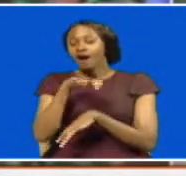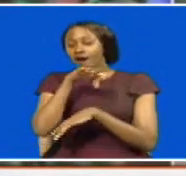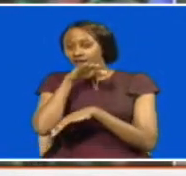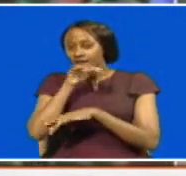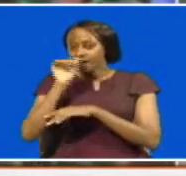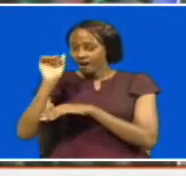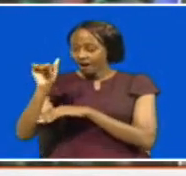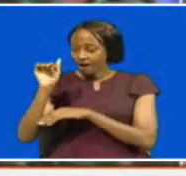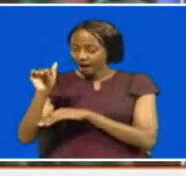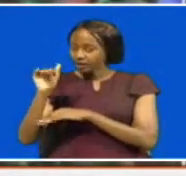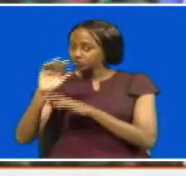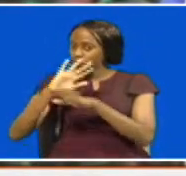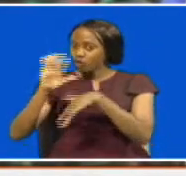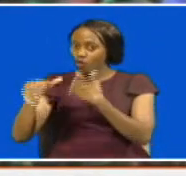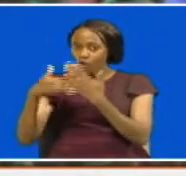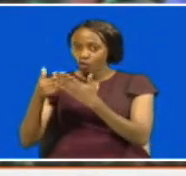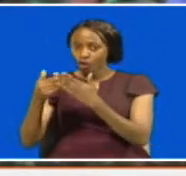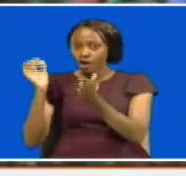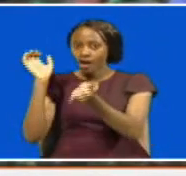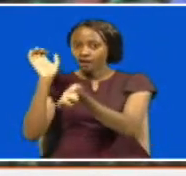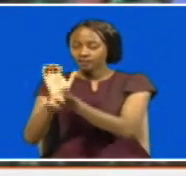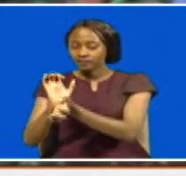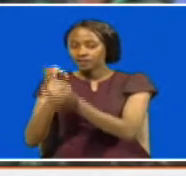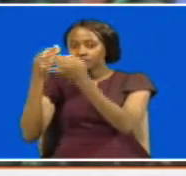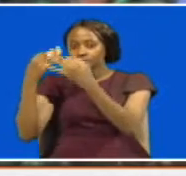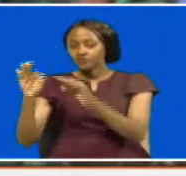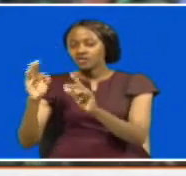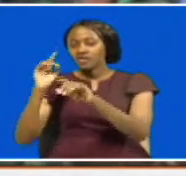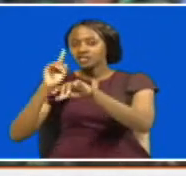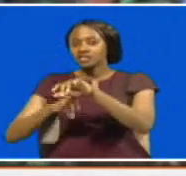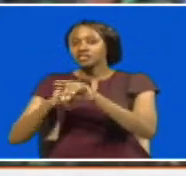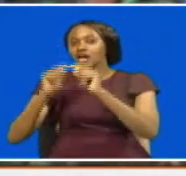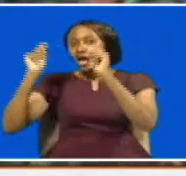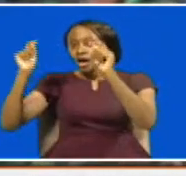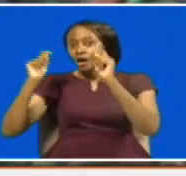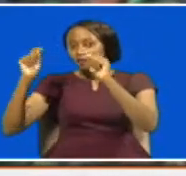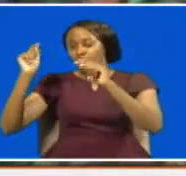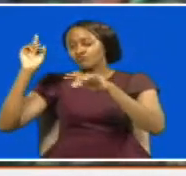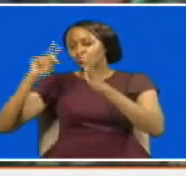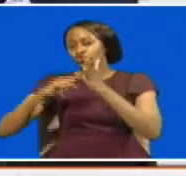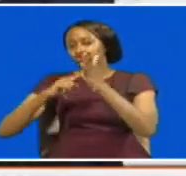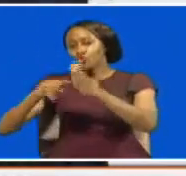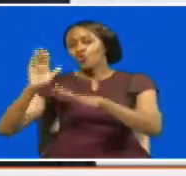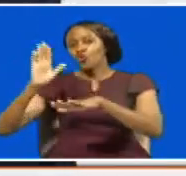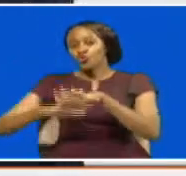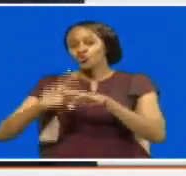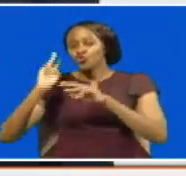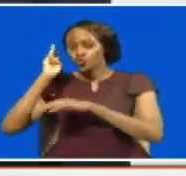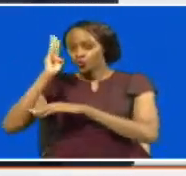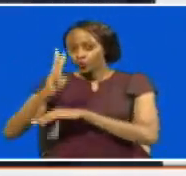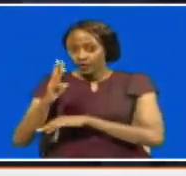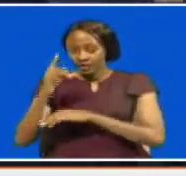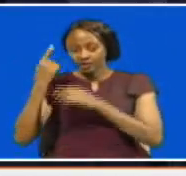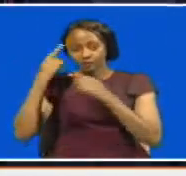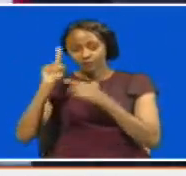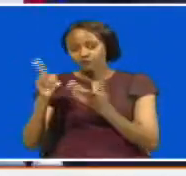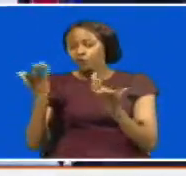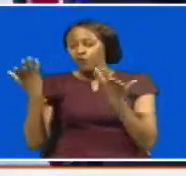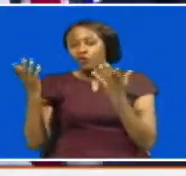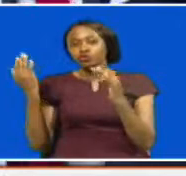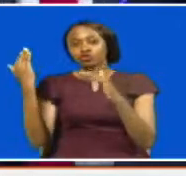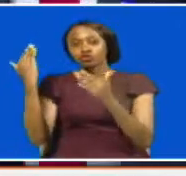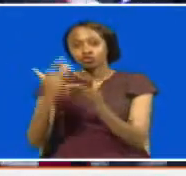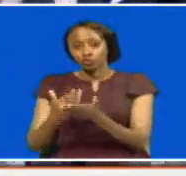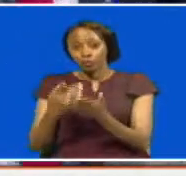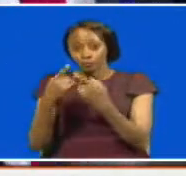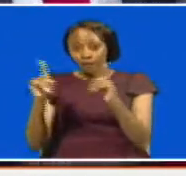unconditionally release those arrested during the demonstrations as a sign of goodwill for standing down. The developments are expected to jolt